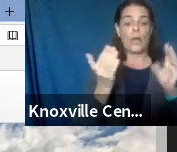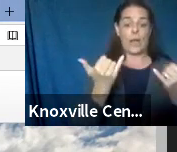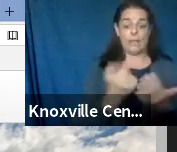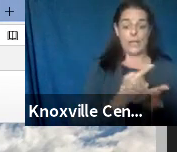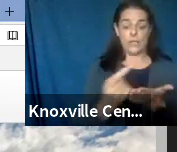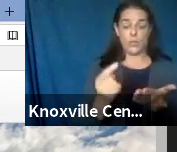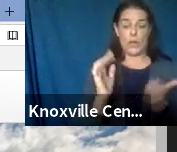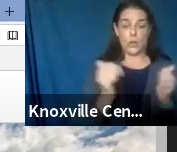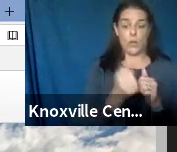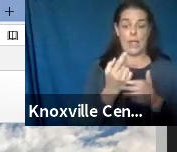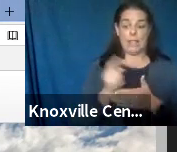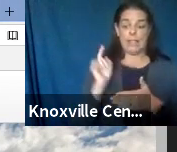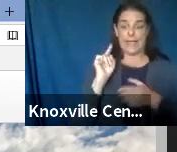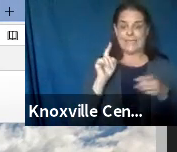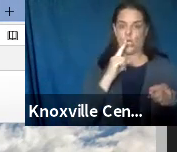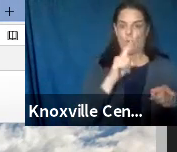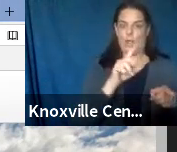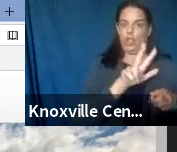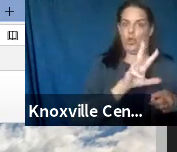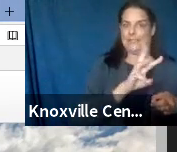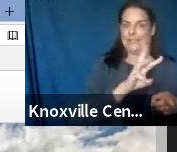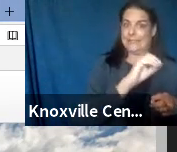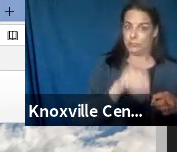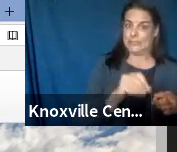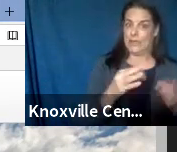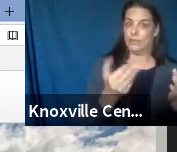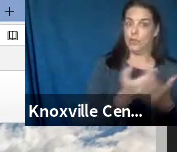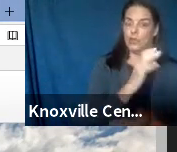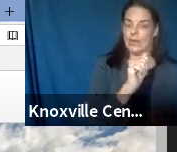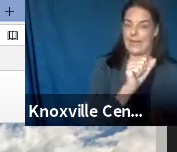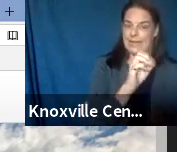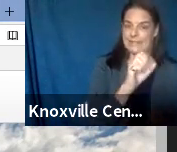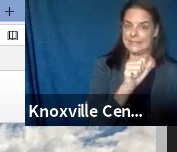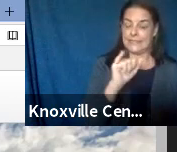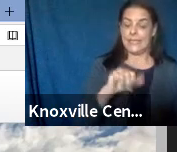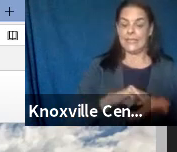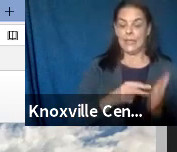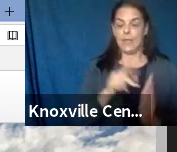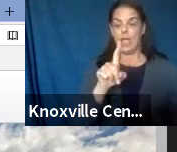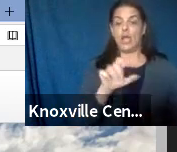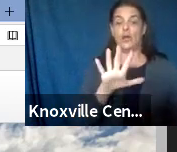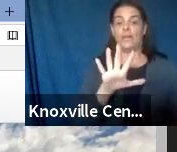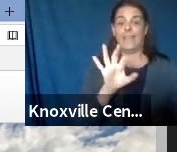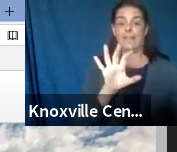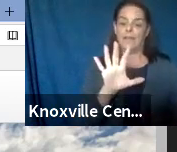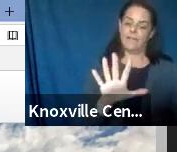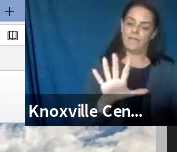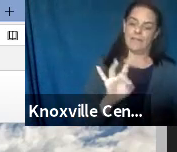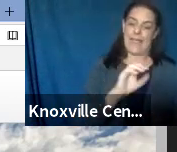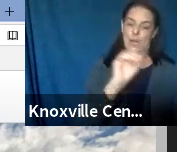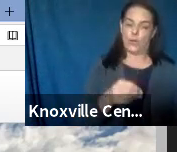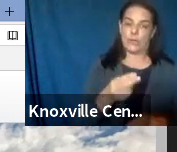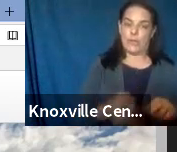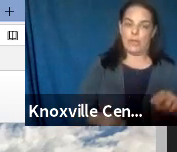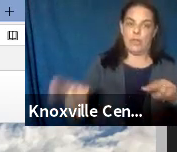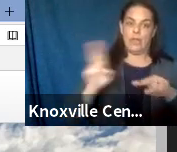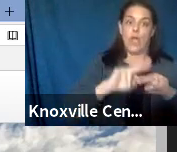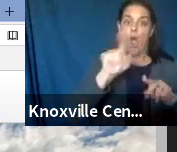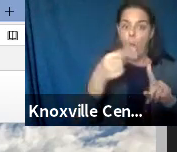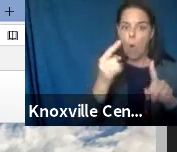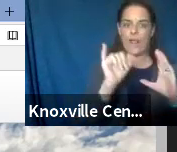last, they actually make up 36% of our new cases, which is a 158% increase just in that age